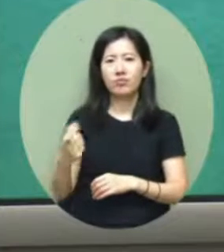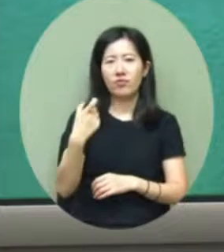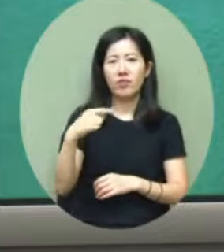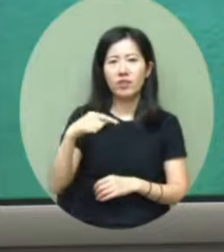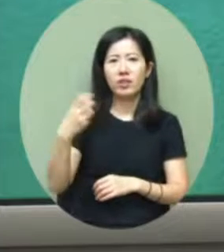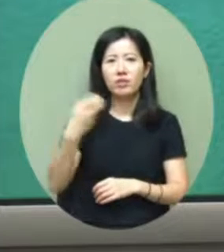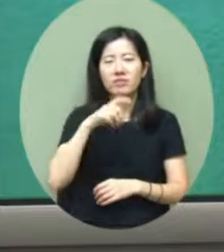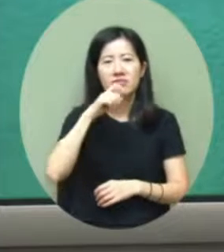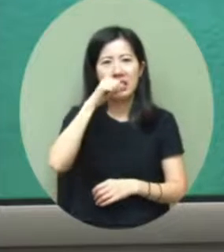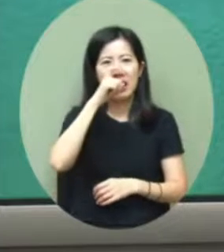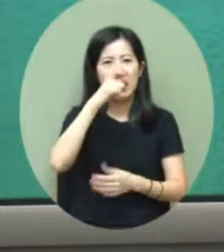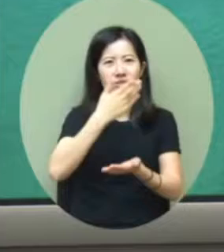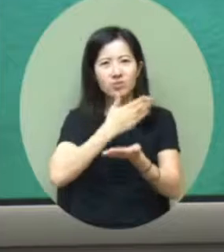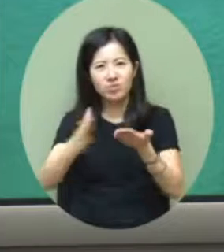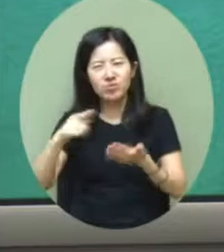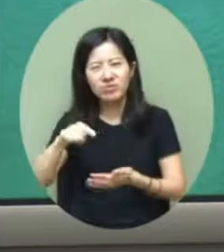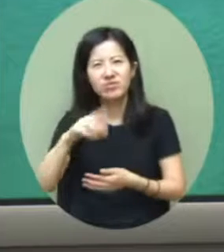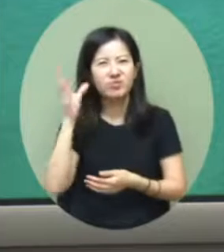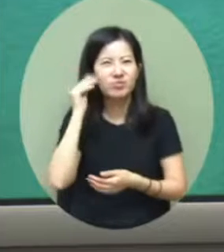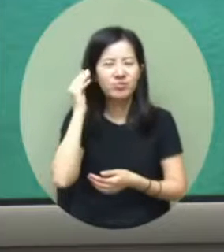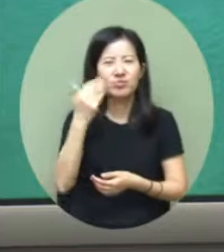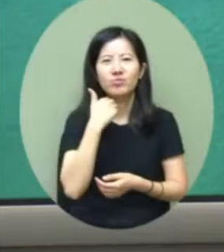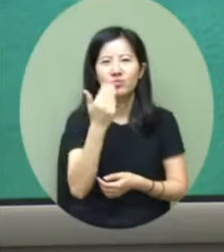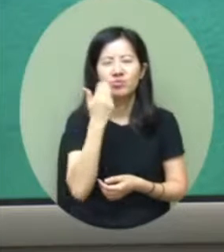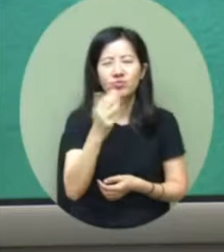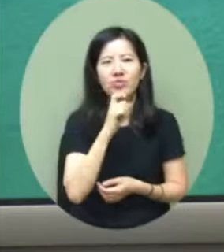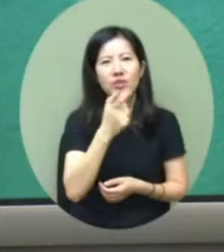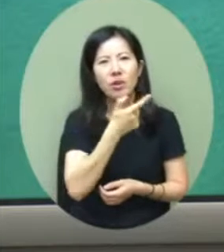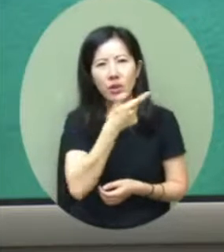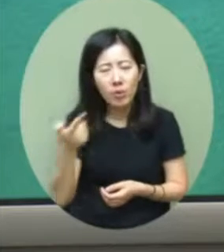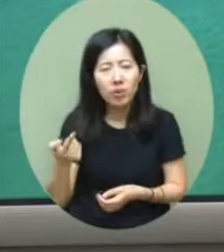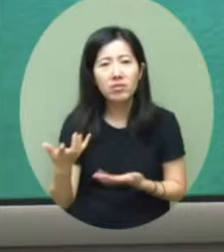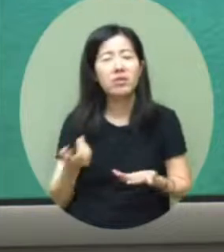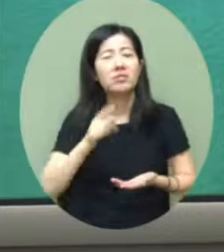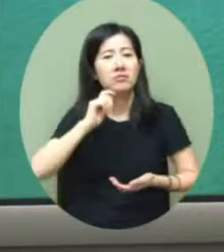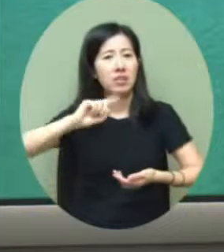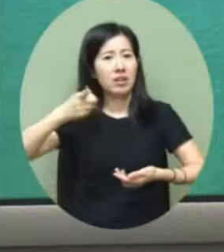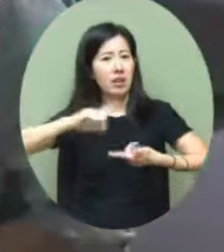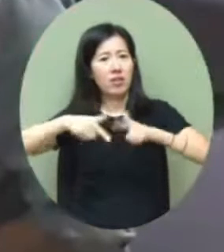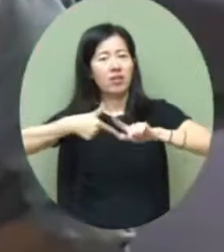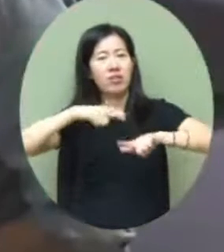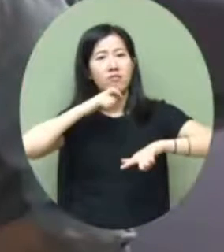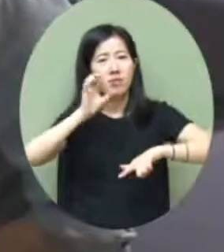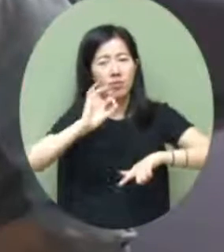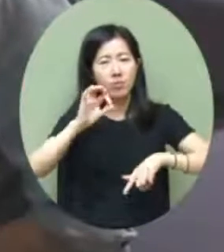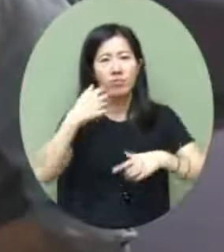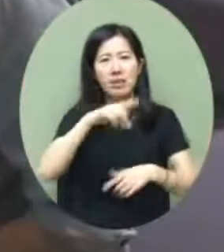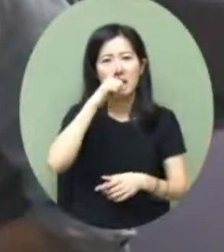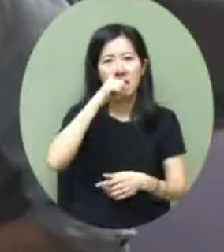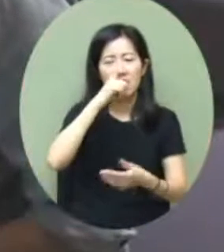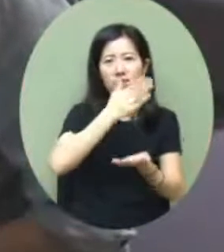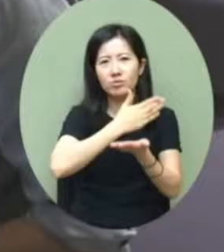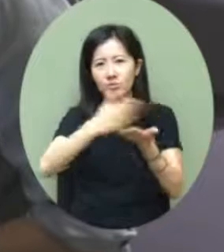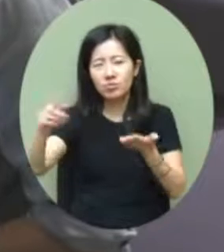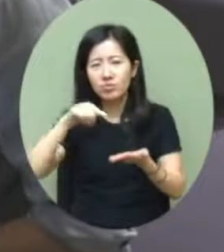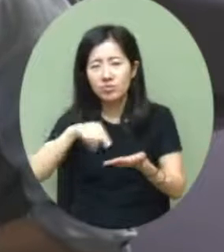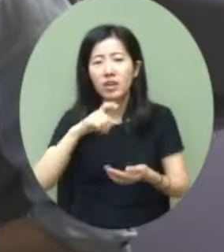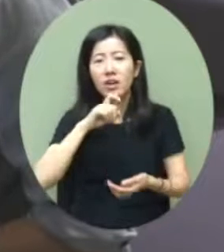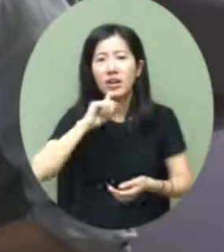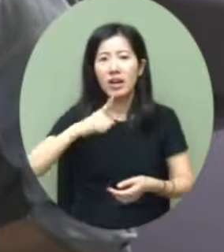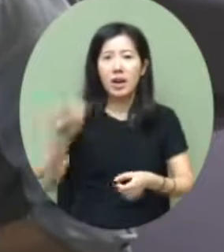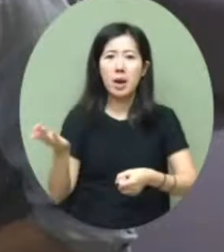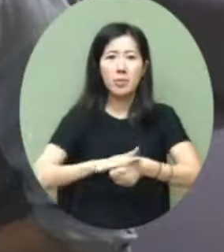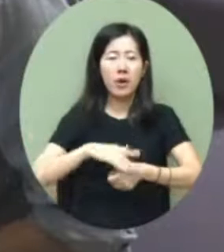voice asking for the scraping of the waste charging scheme. And what about the cut